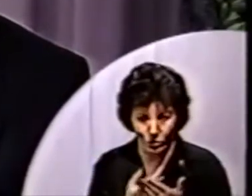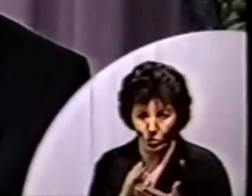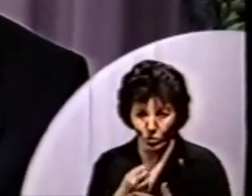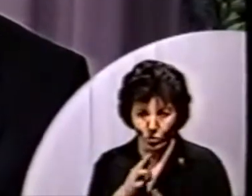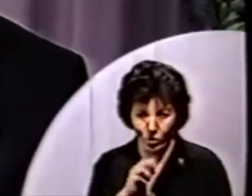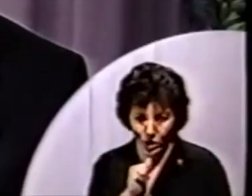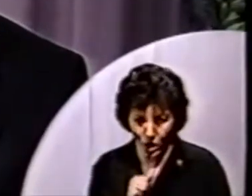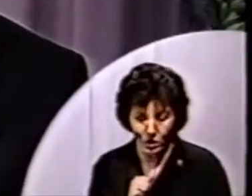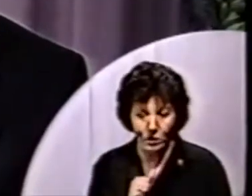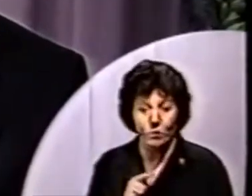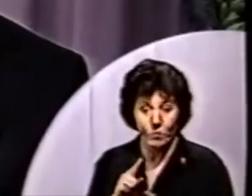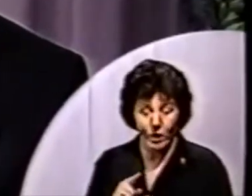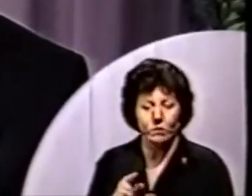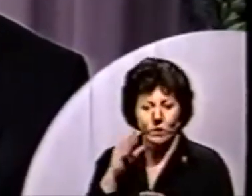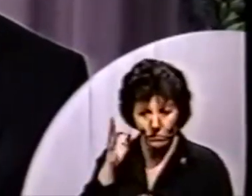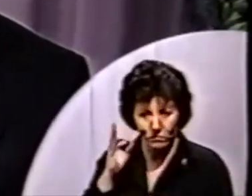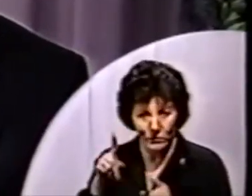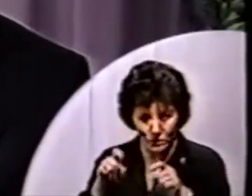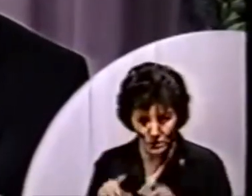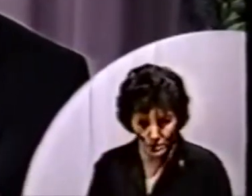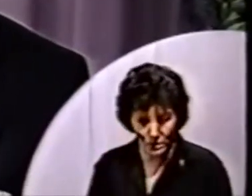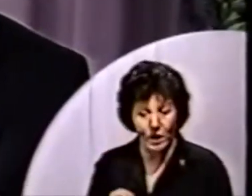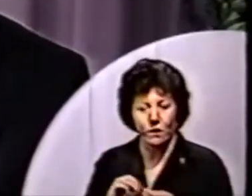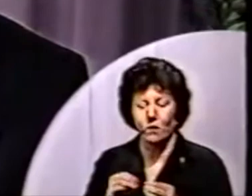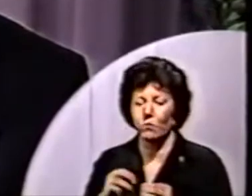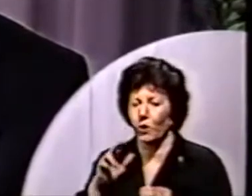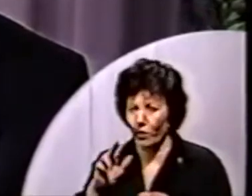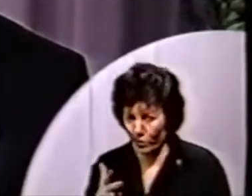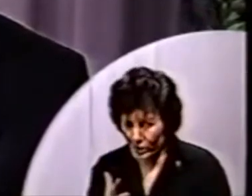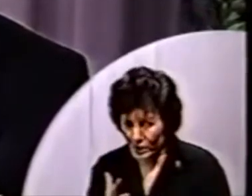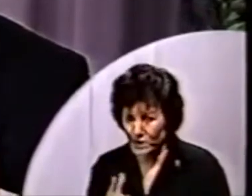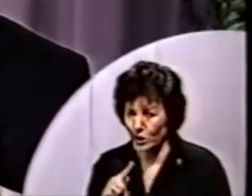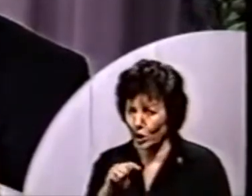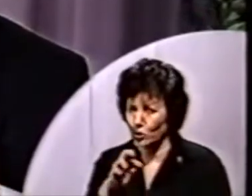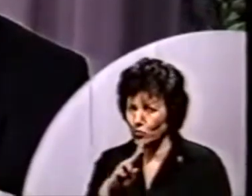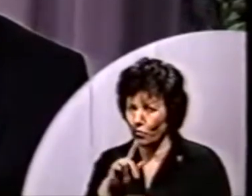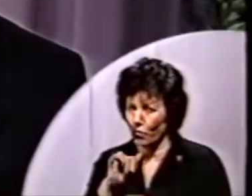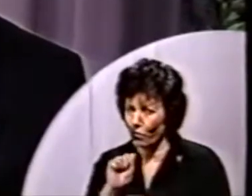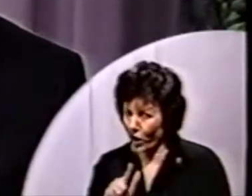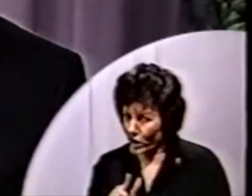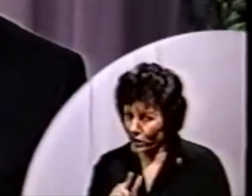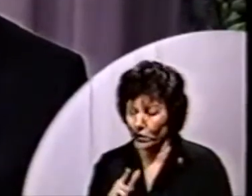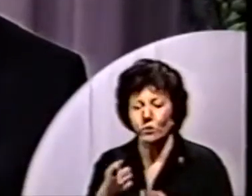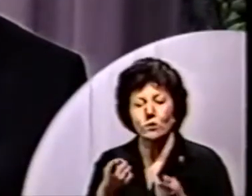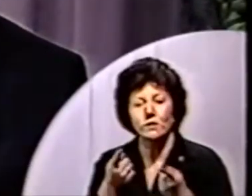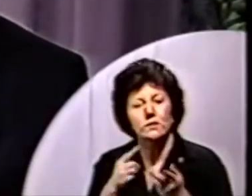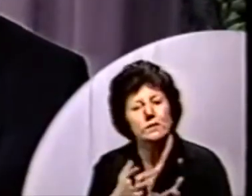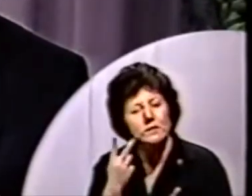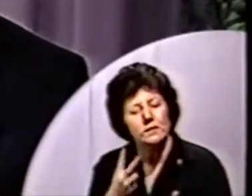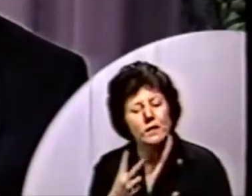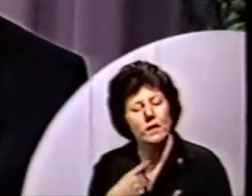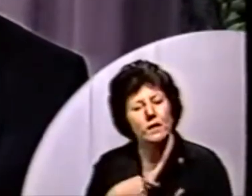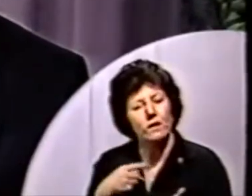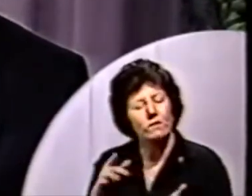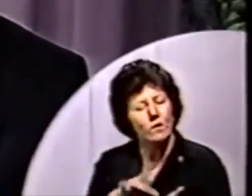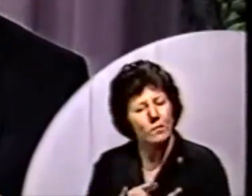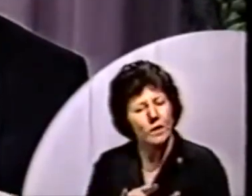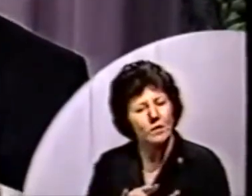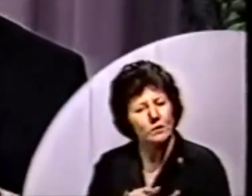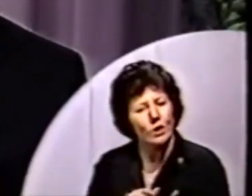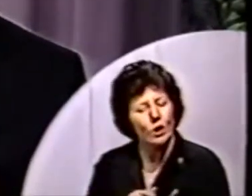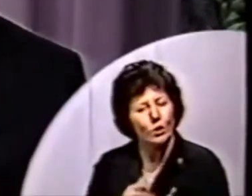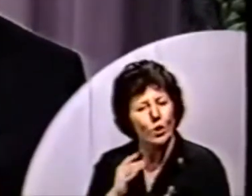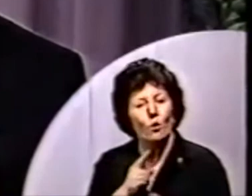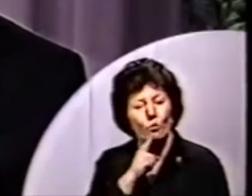then go on to phase three testing, which is more of an efficacy trial to determine if these vaccines do in fact produce